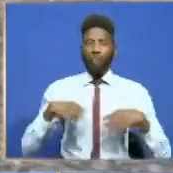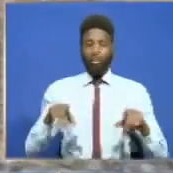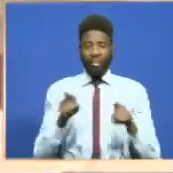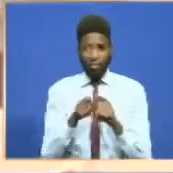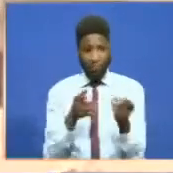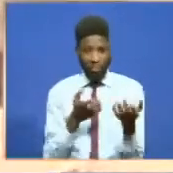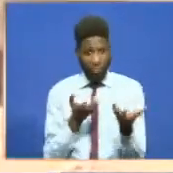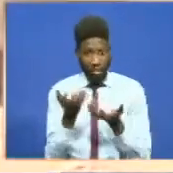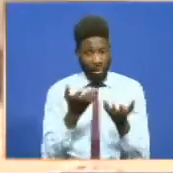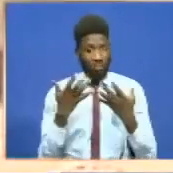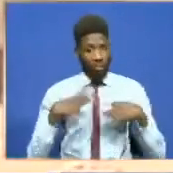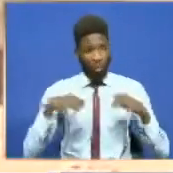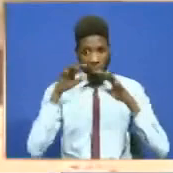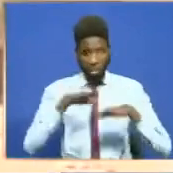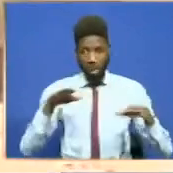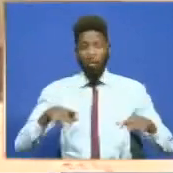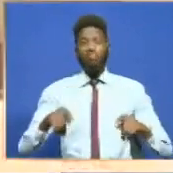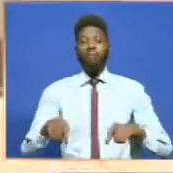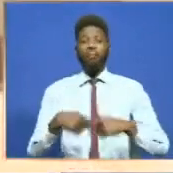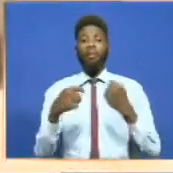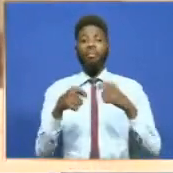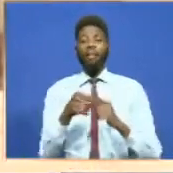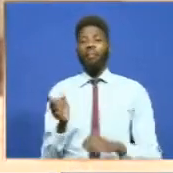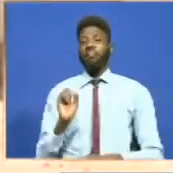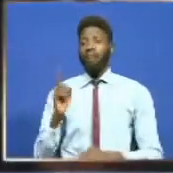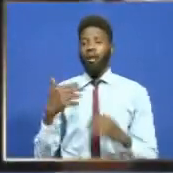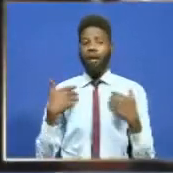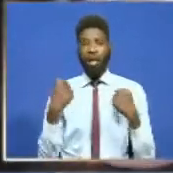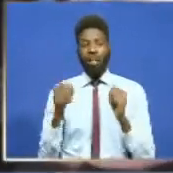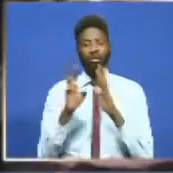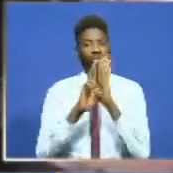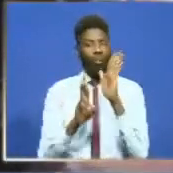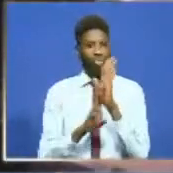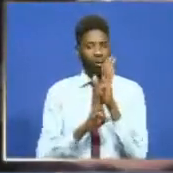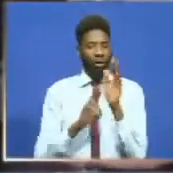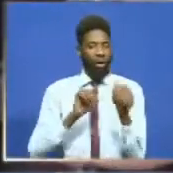traders against flouting Ministry of Health guidelines on